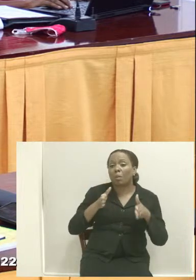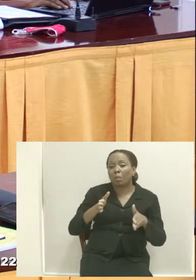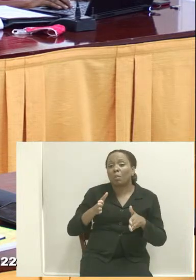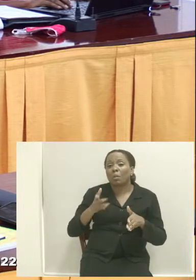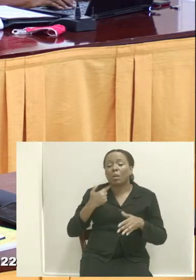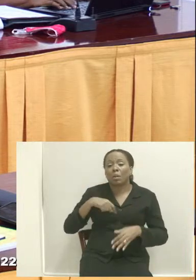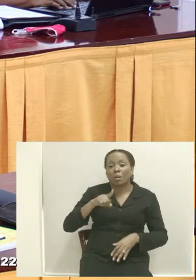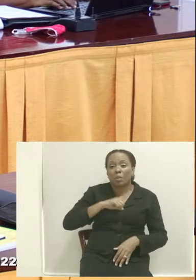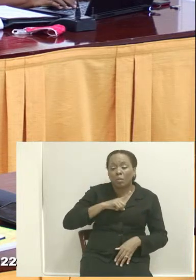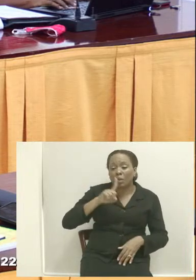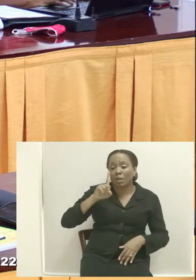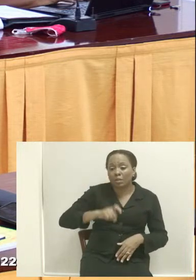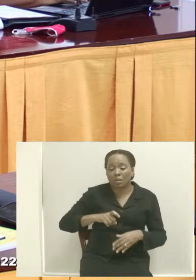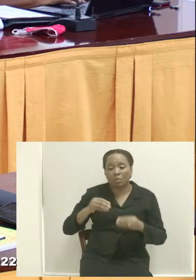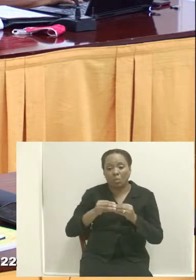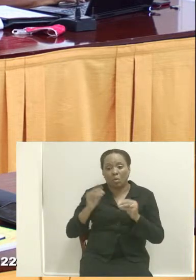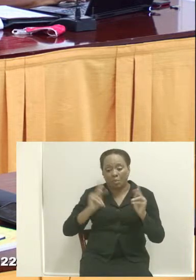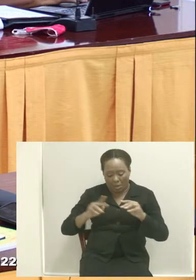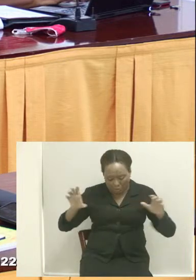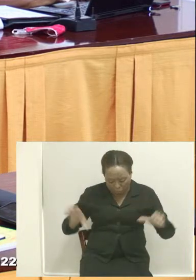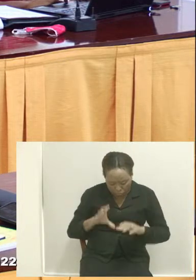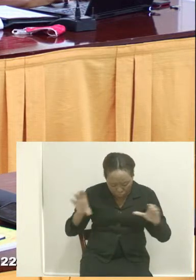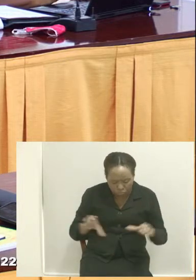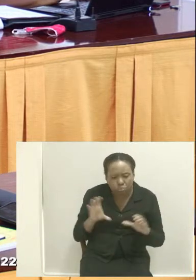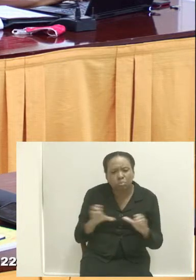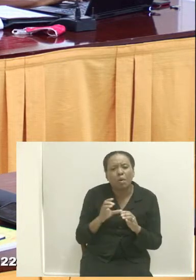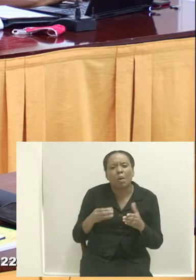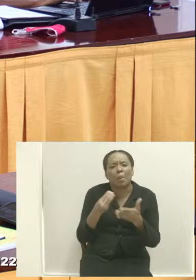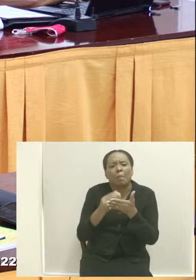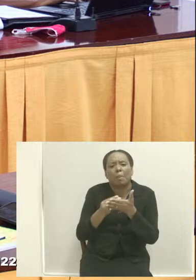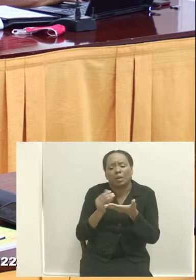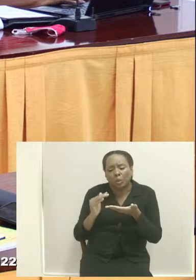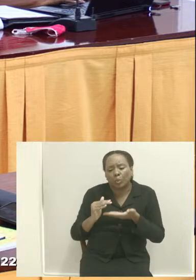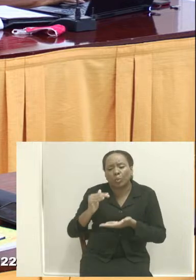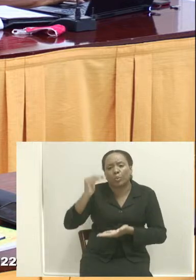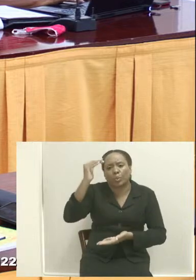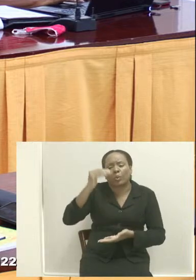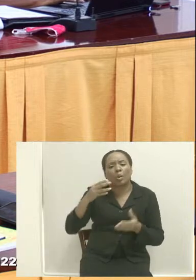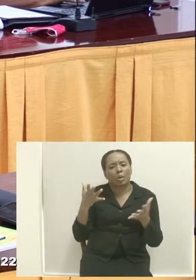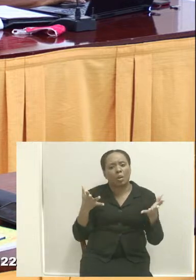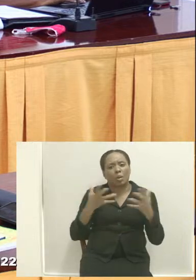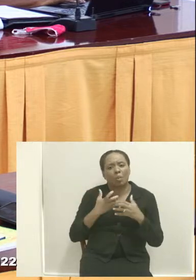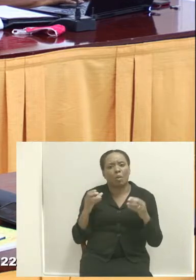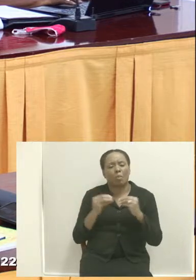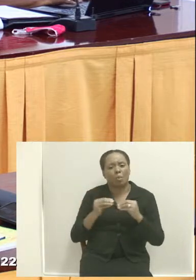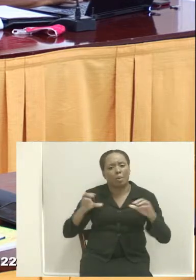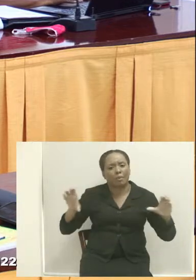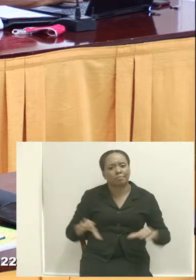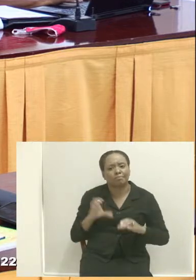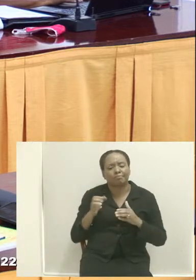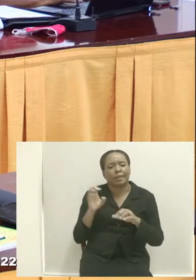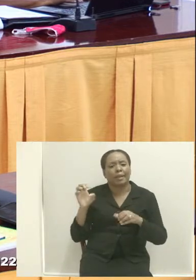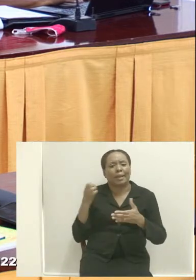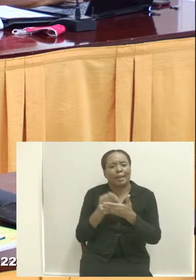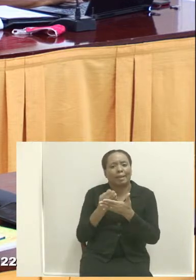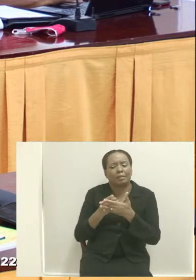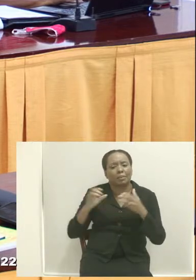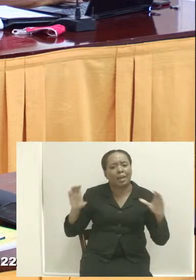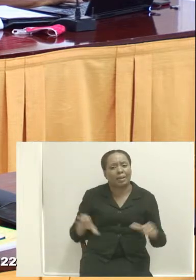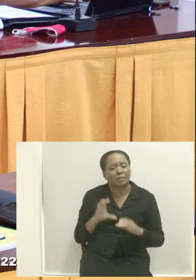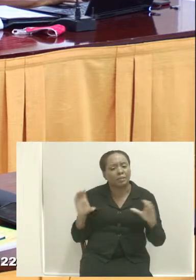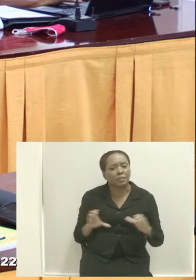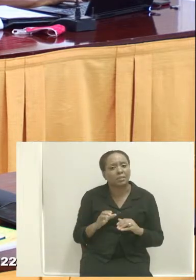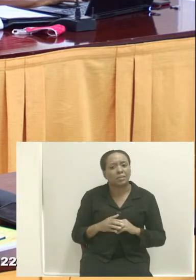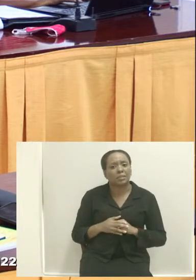of activity that we want. Because apart from government's capital works projects, which will give you